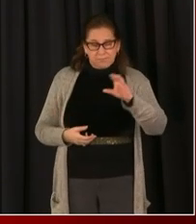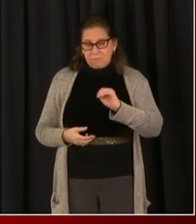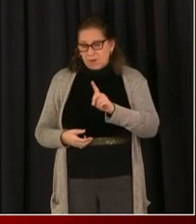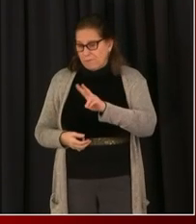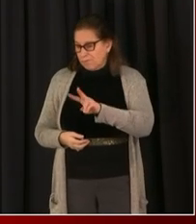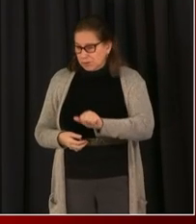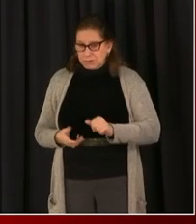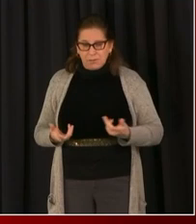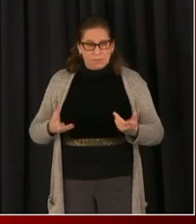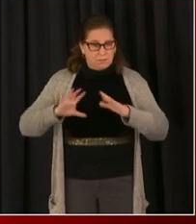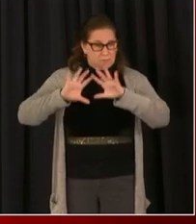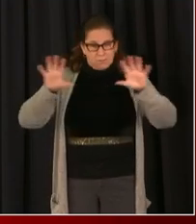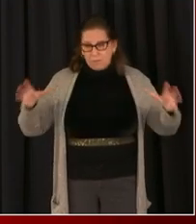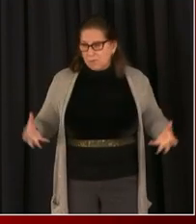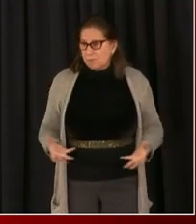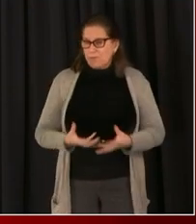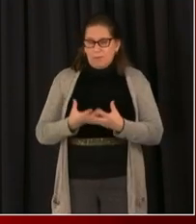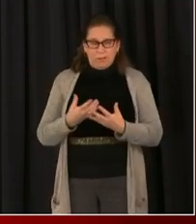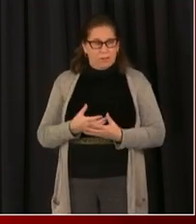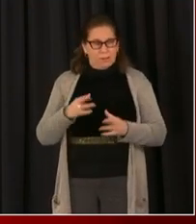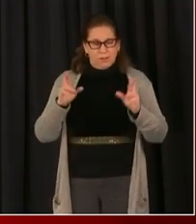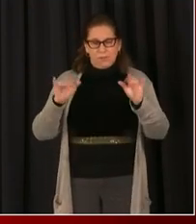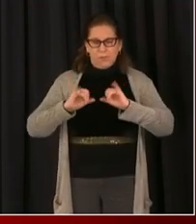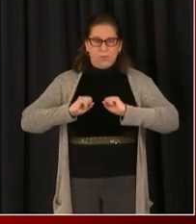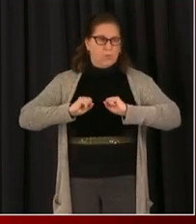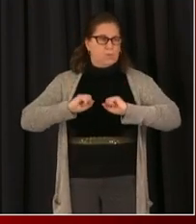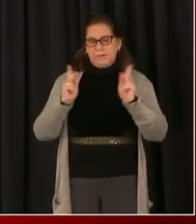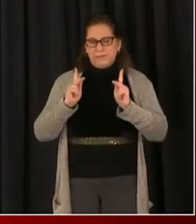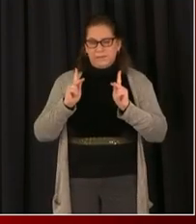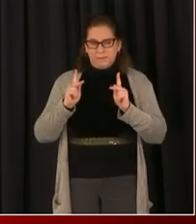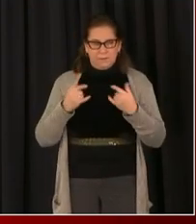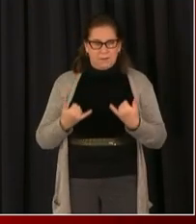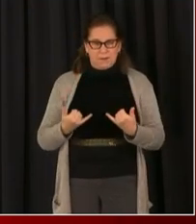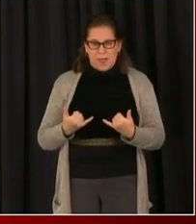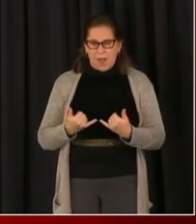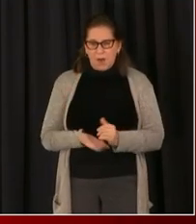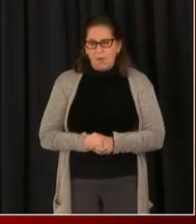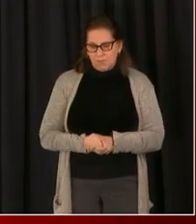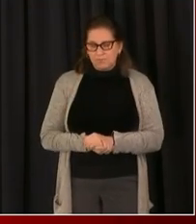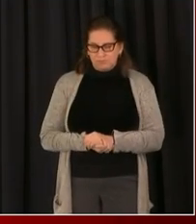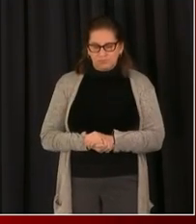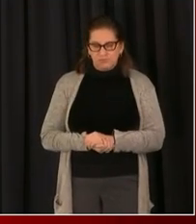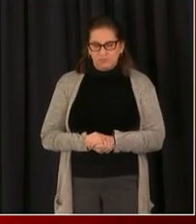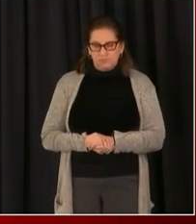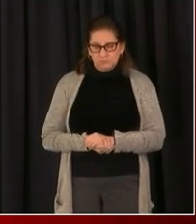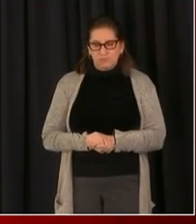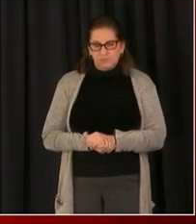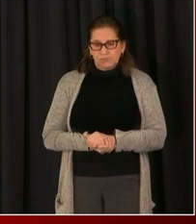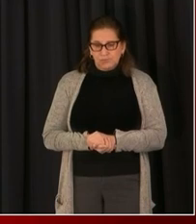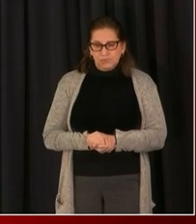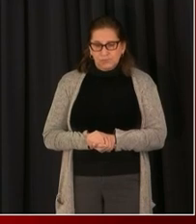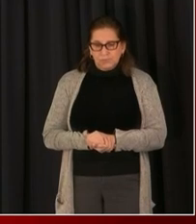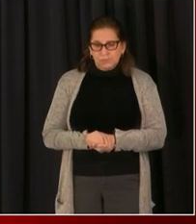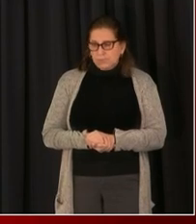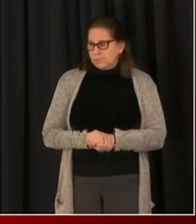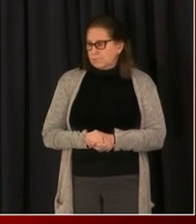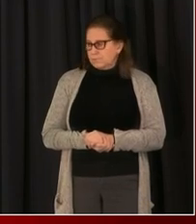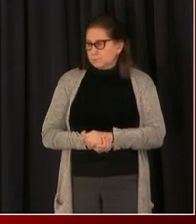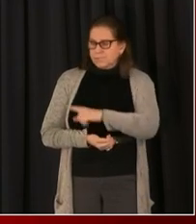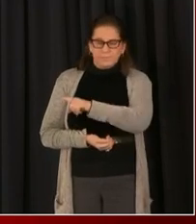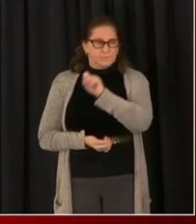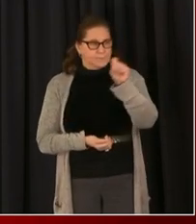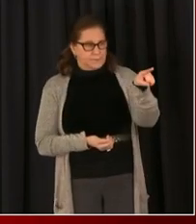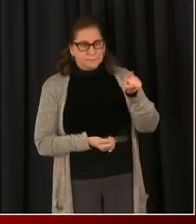said it was a 73% response rate. So what's your assessment of how that has been going generally in the second wave?